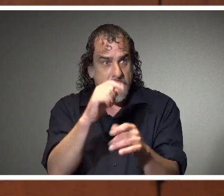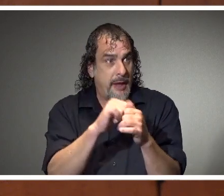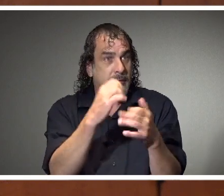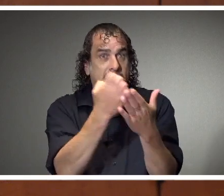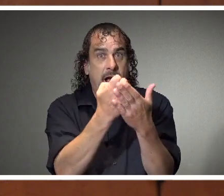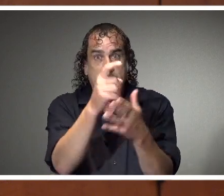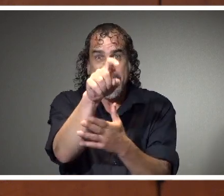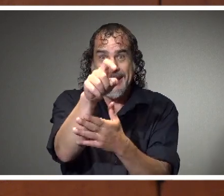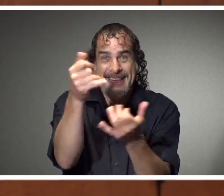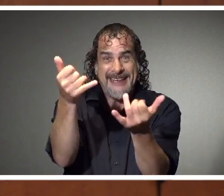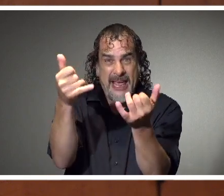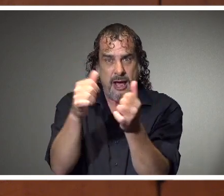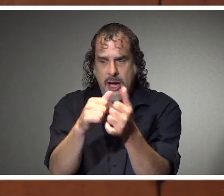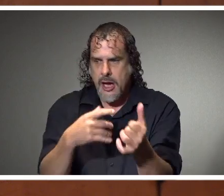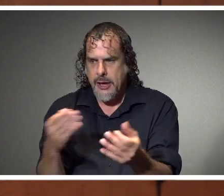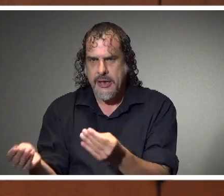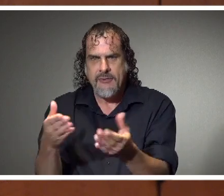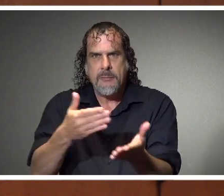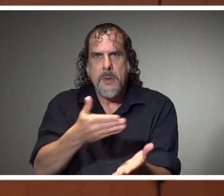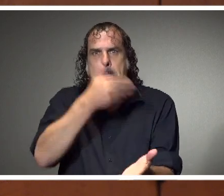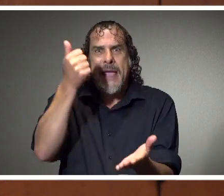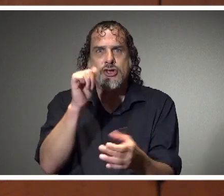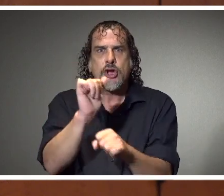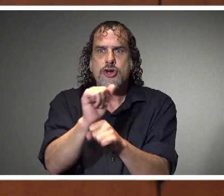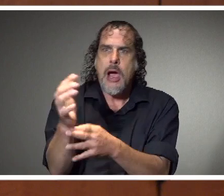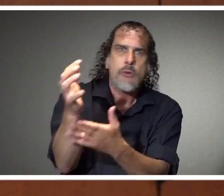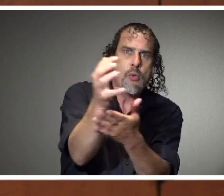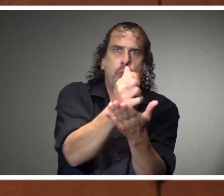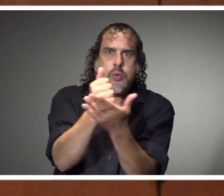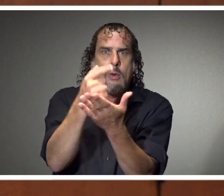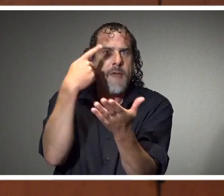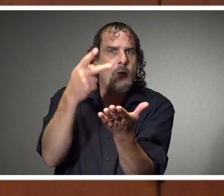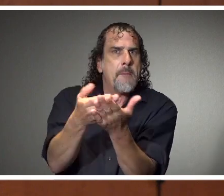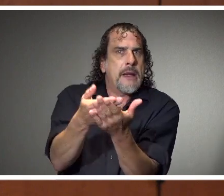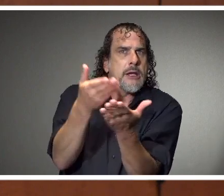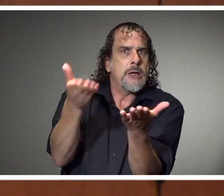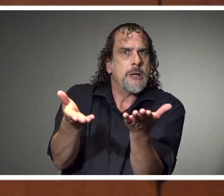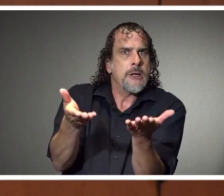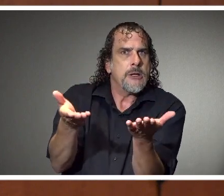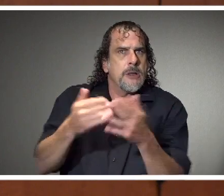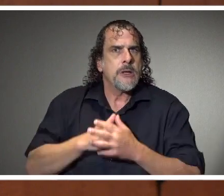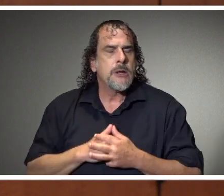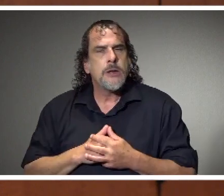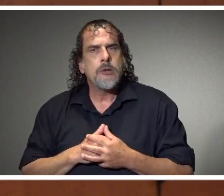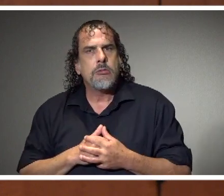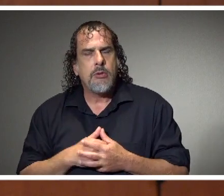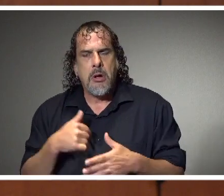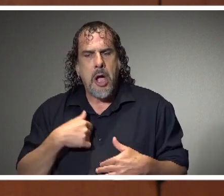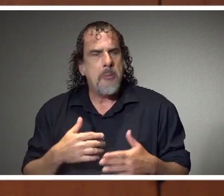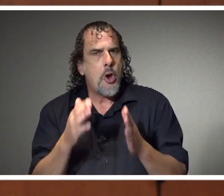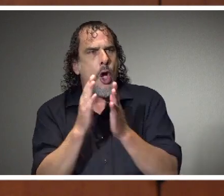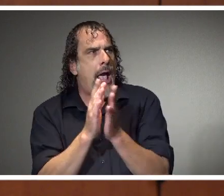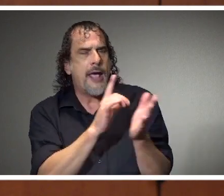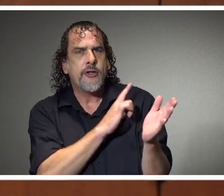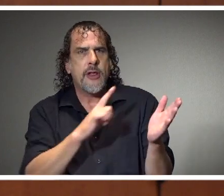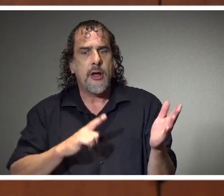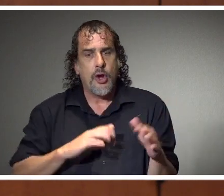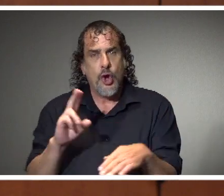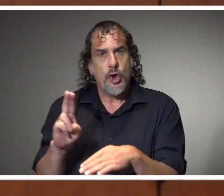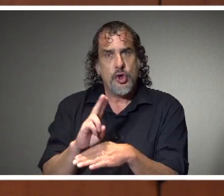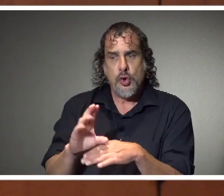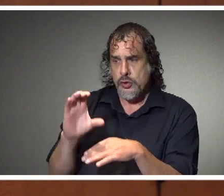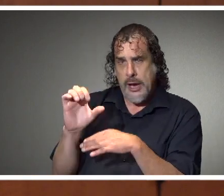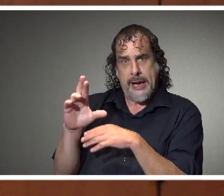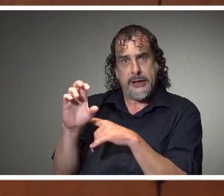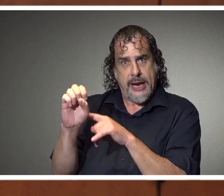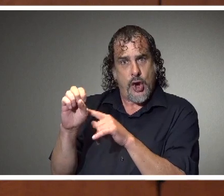and provide the best paying opportunities for our citizens. I will ask the legislature to use CARES Act